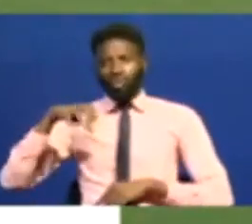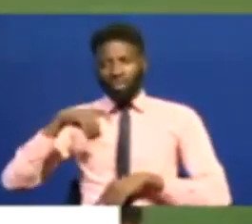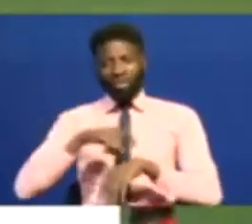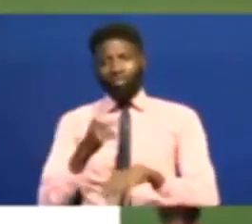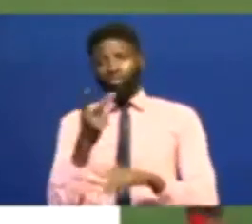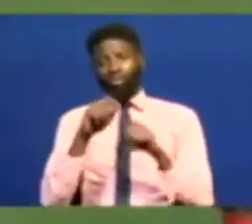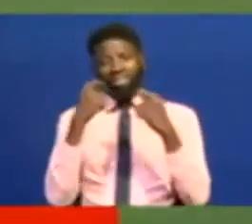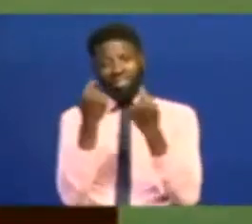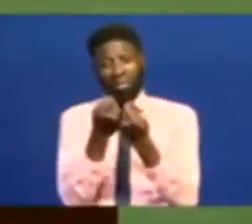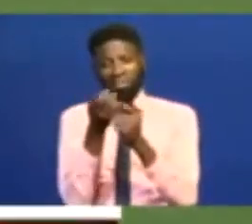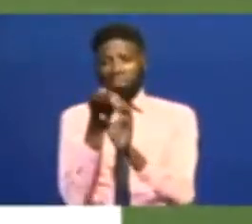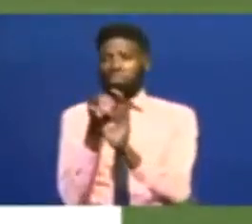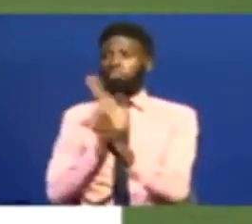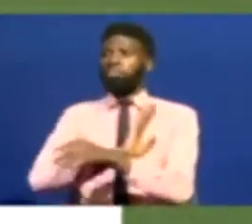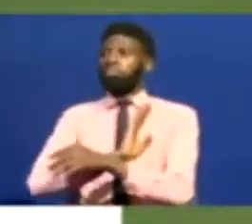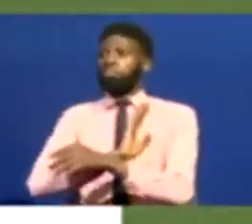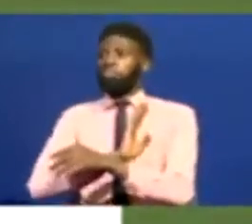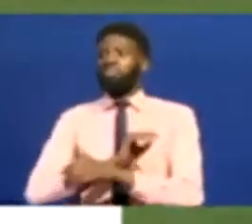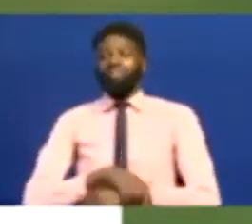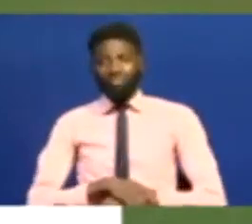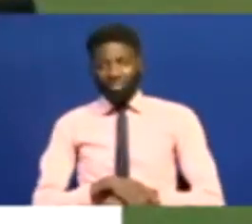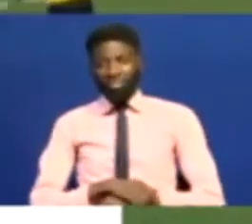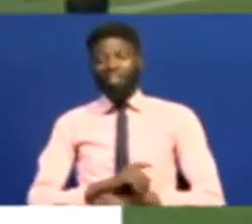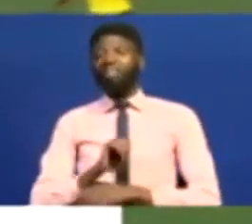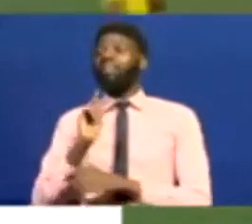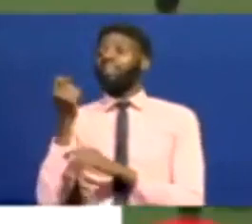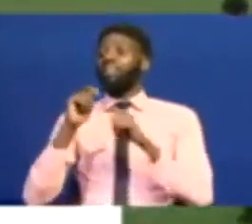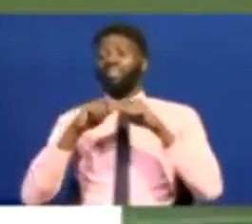teams withdrew from the competition. The Kenyan team will now face